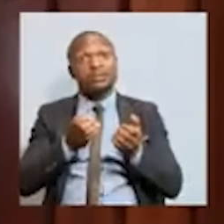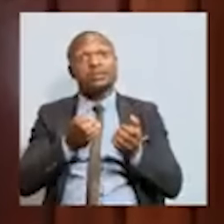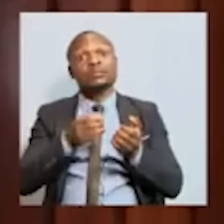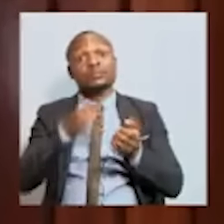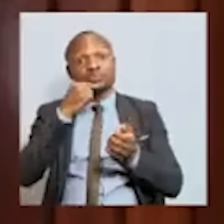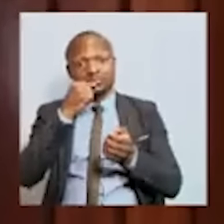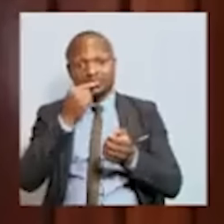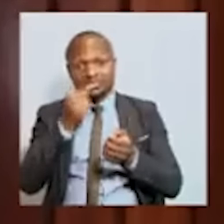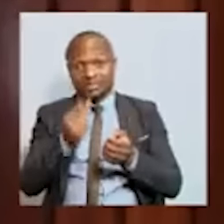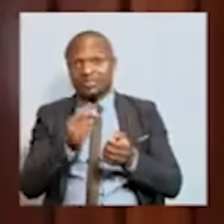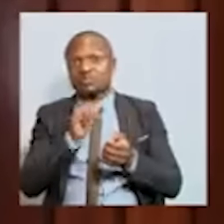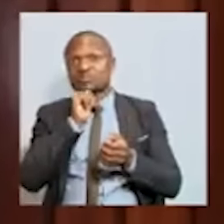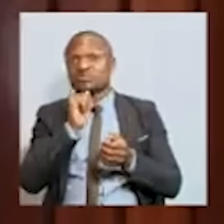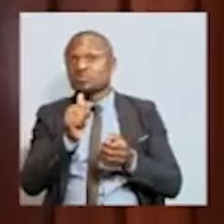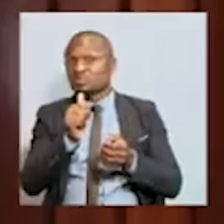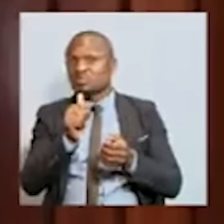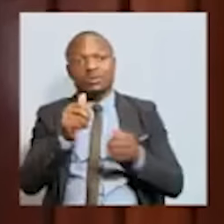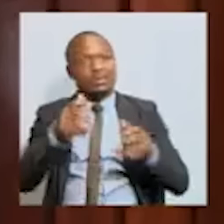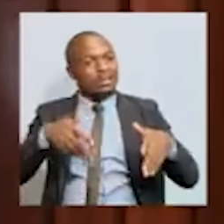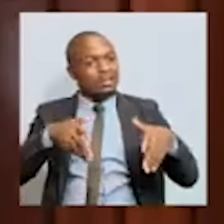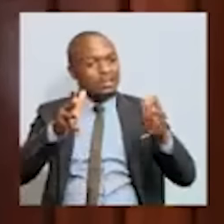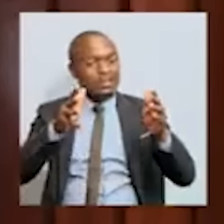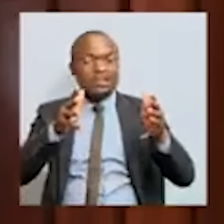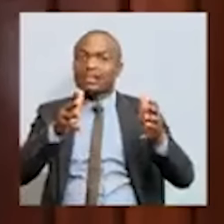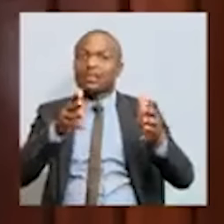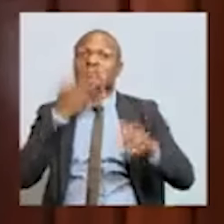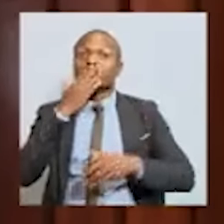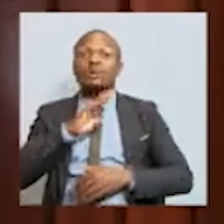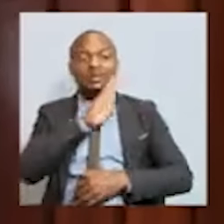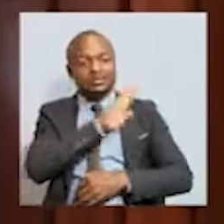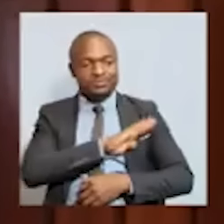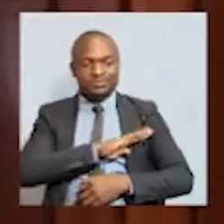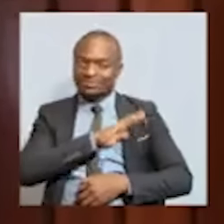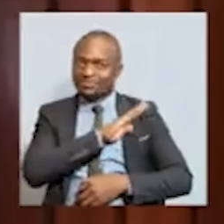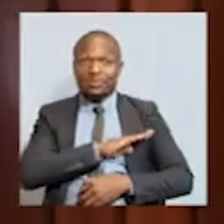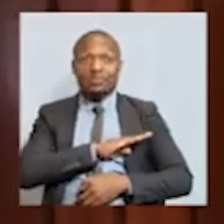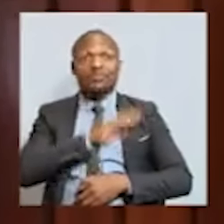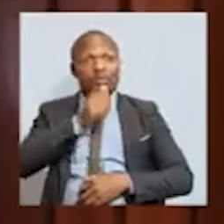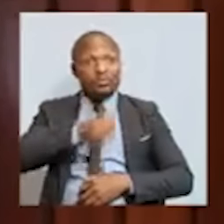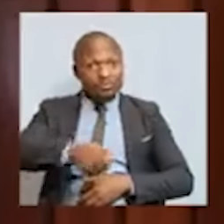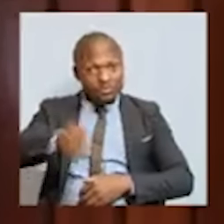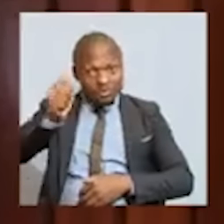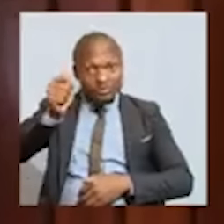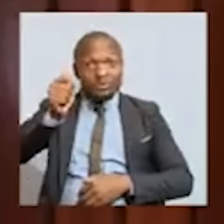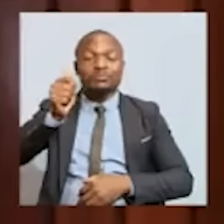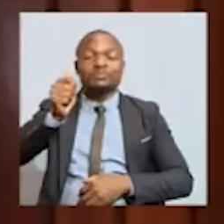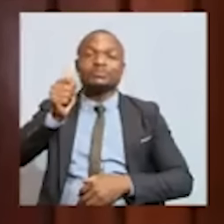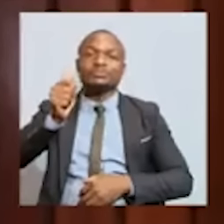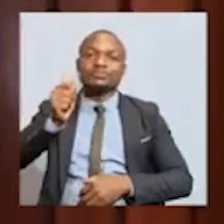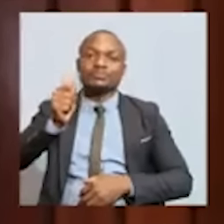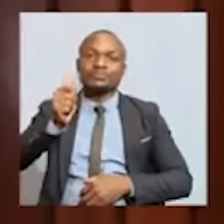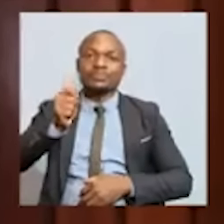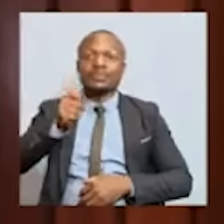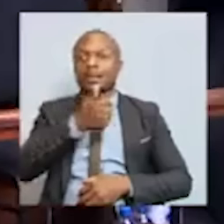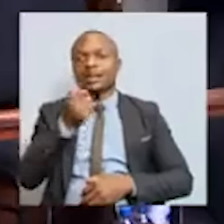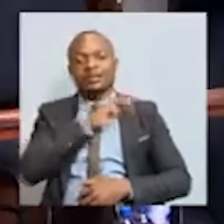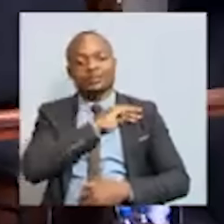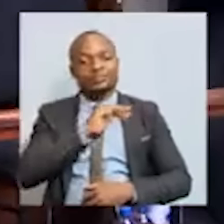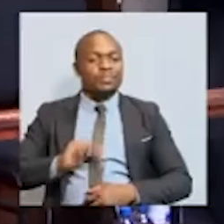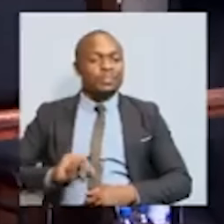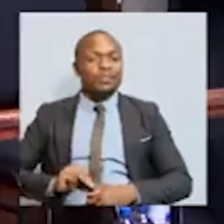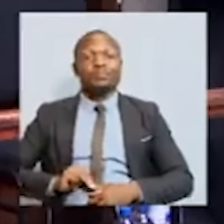will not tolerate gross indiscipline and misconduct from you or indeed any member